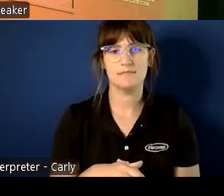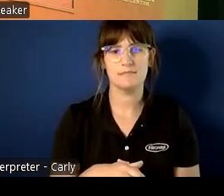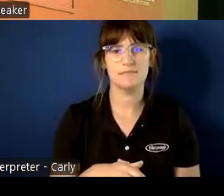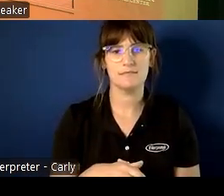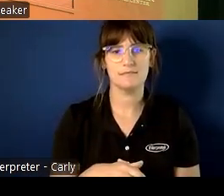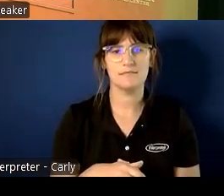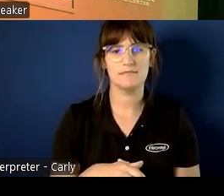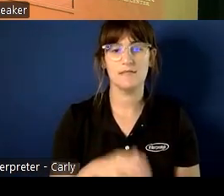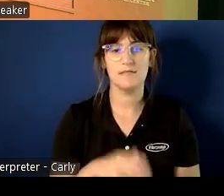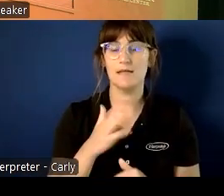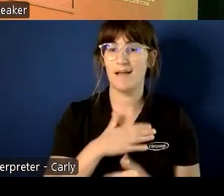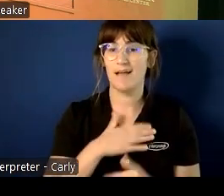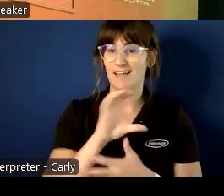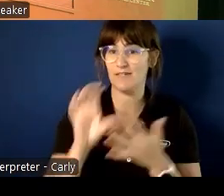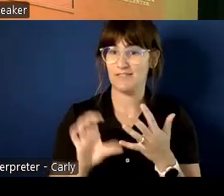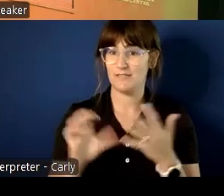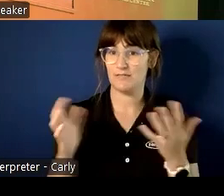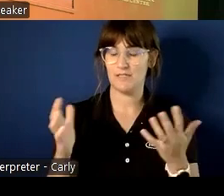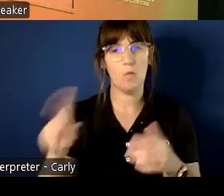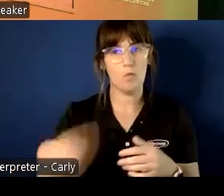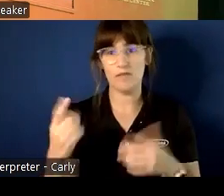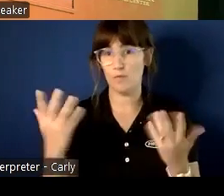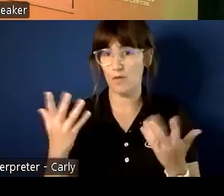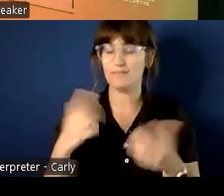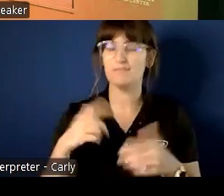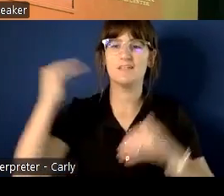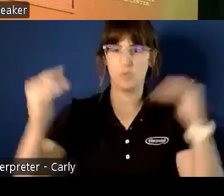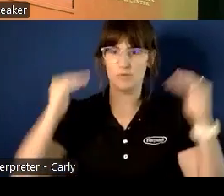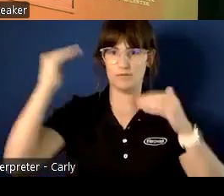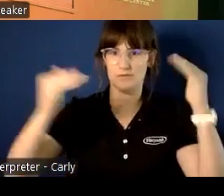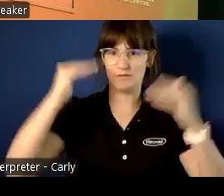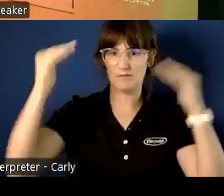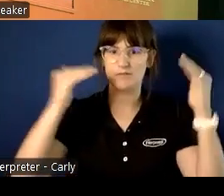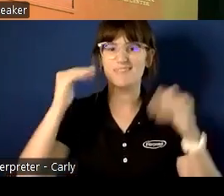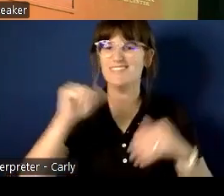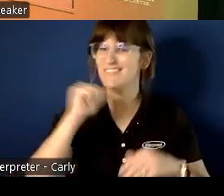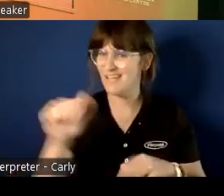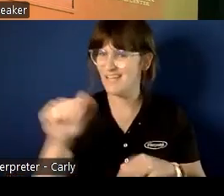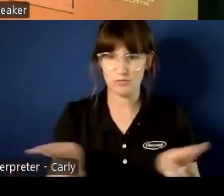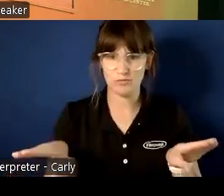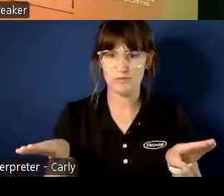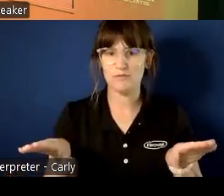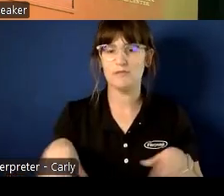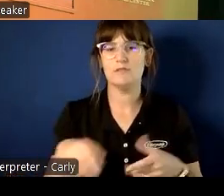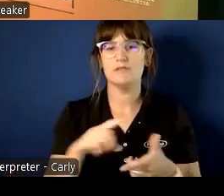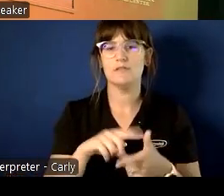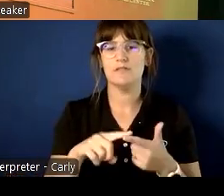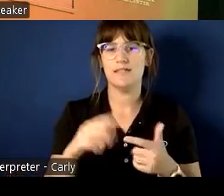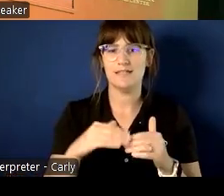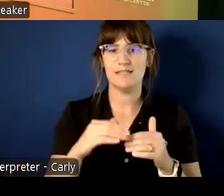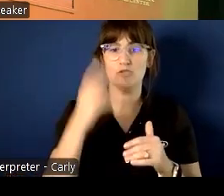looked at adults in this case. I only want to look at people who had at least two PHQ-9 scores on